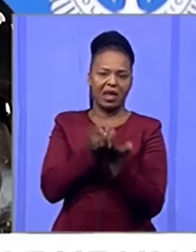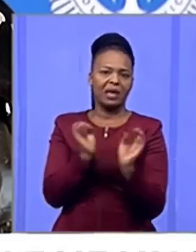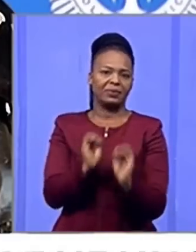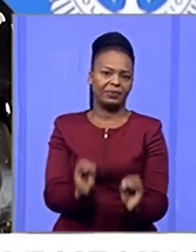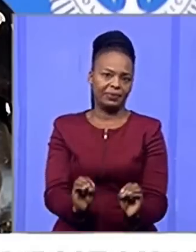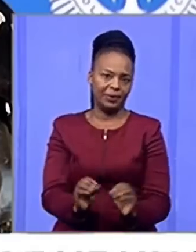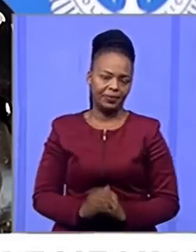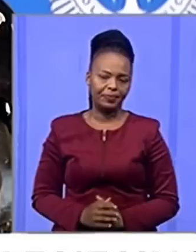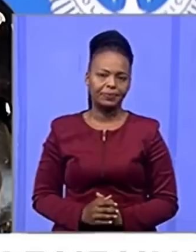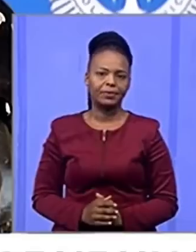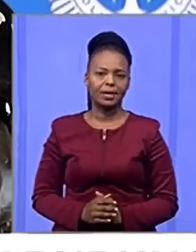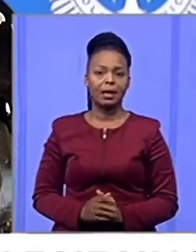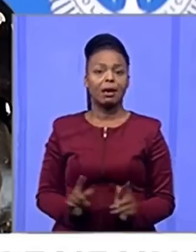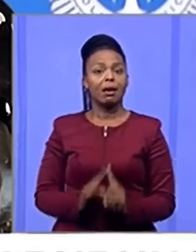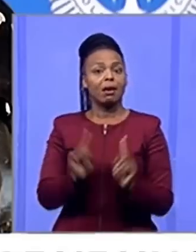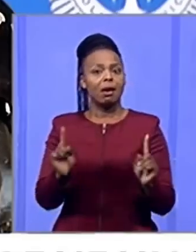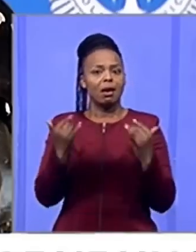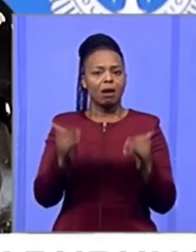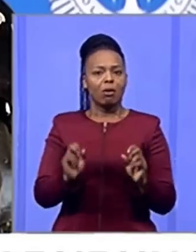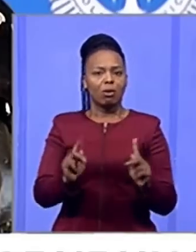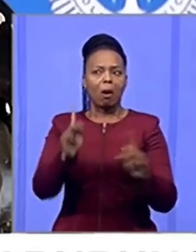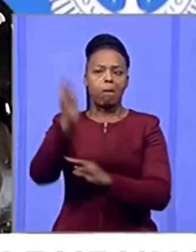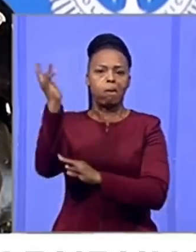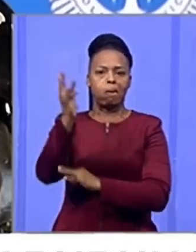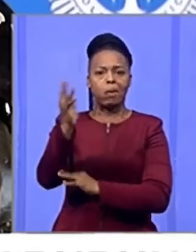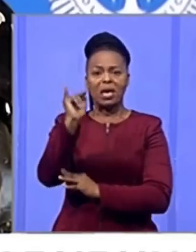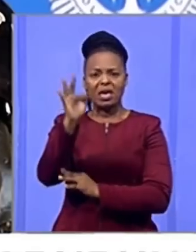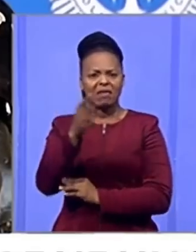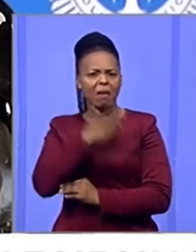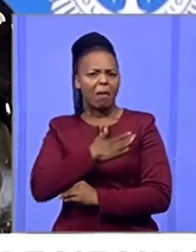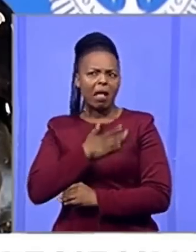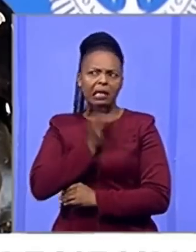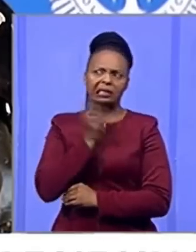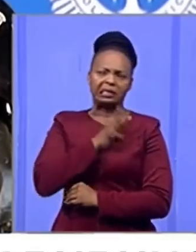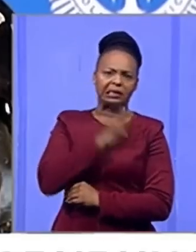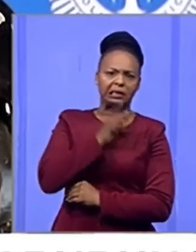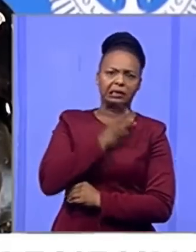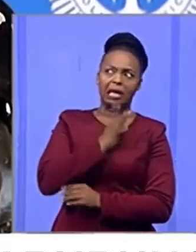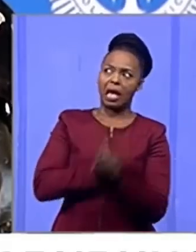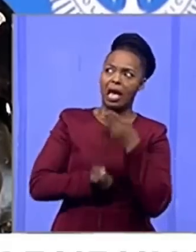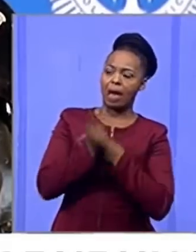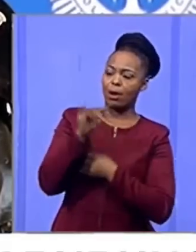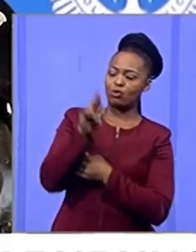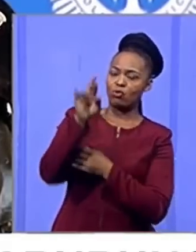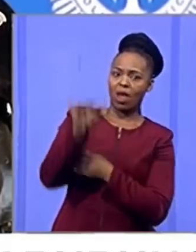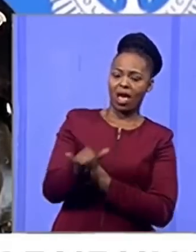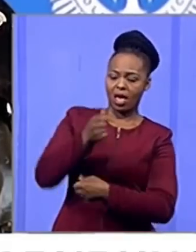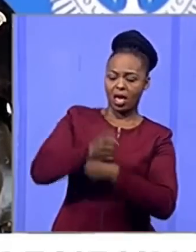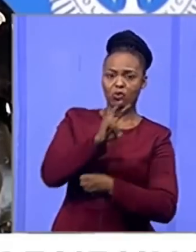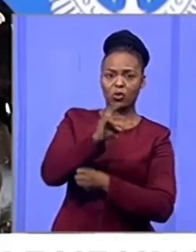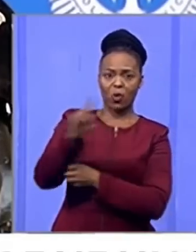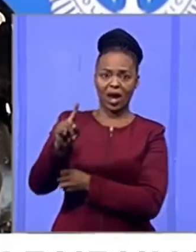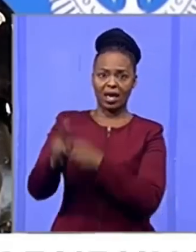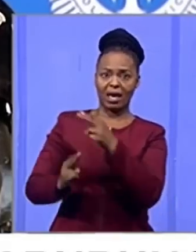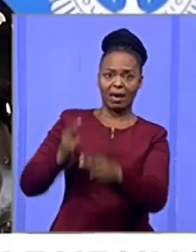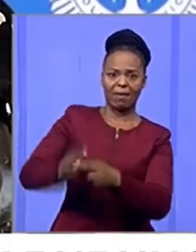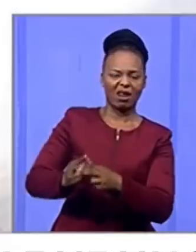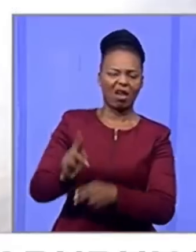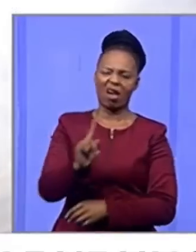I wish to take this opportunity to allay any fears that what transpired in July 2021 will repeat